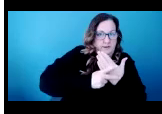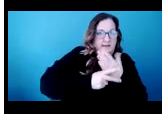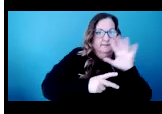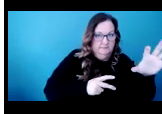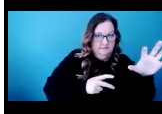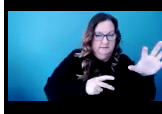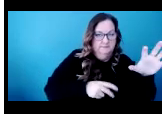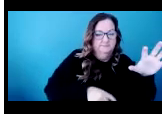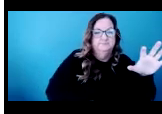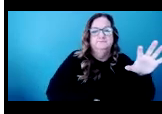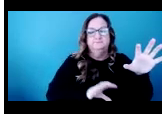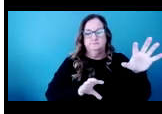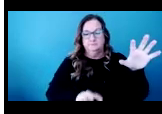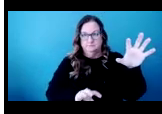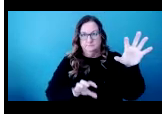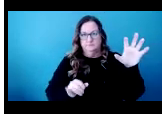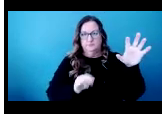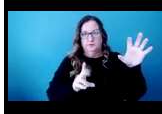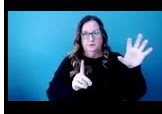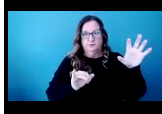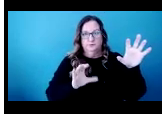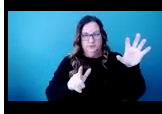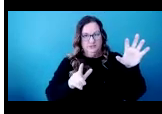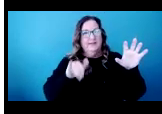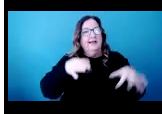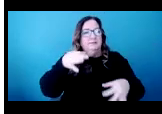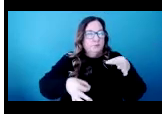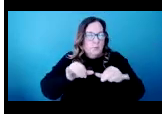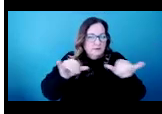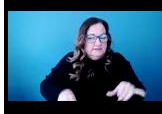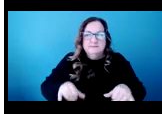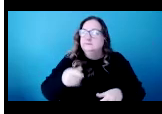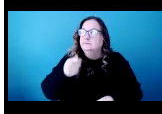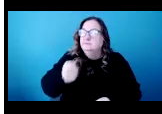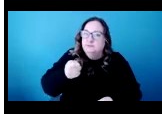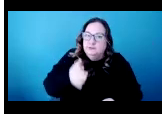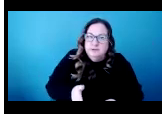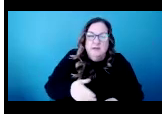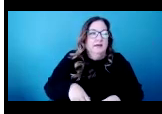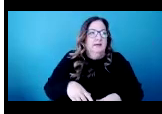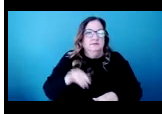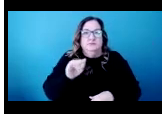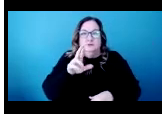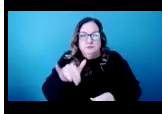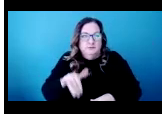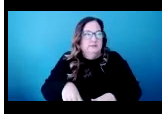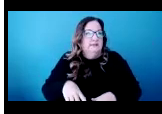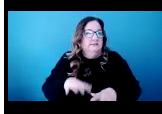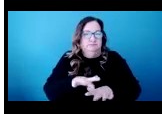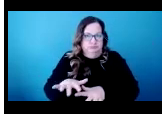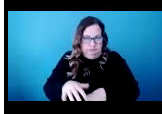The judicial system is pretty much the court system, judges, juries, etc. And